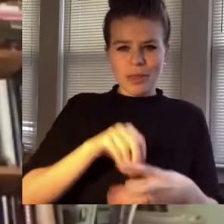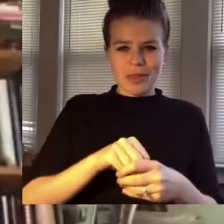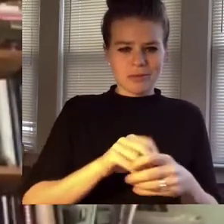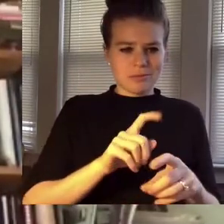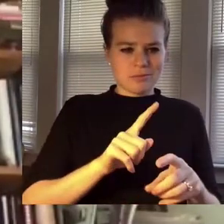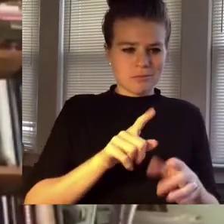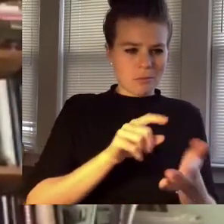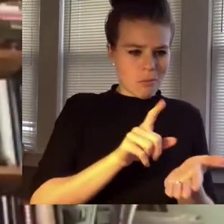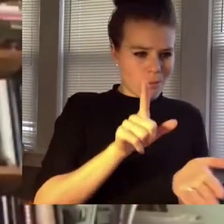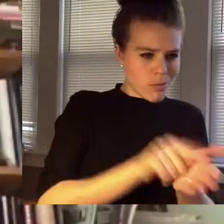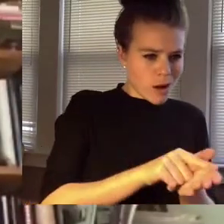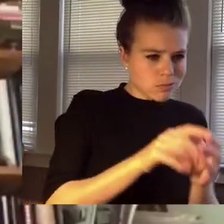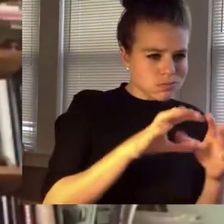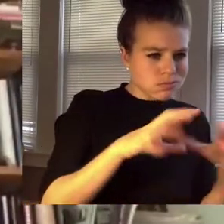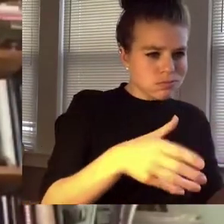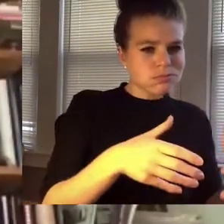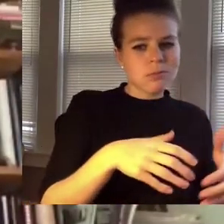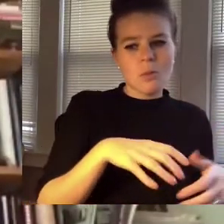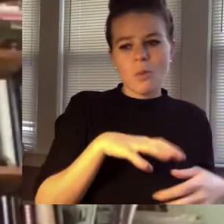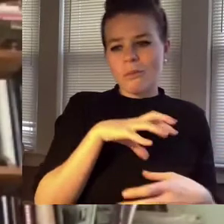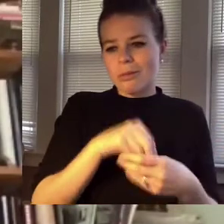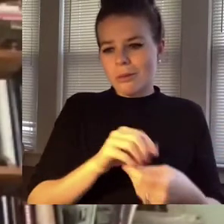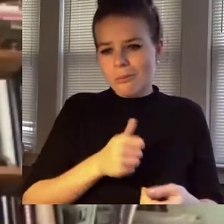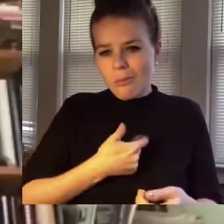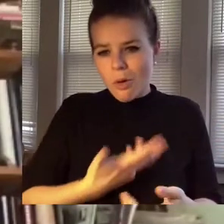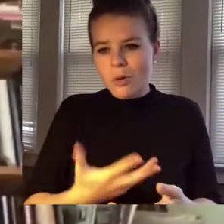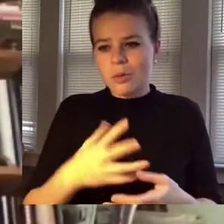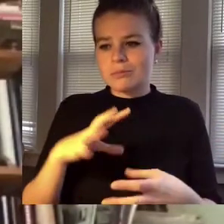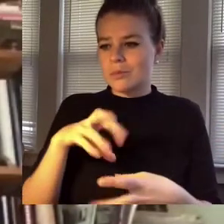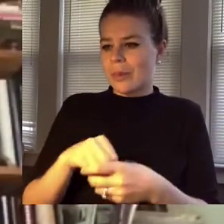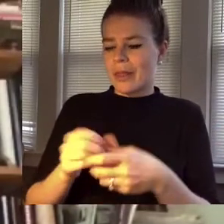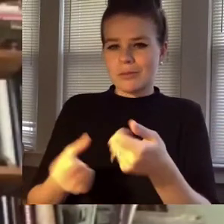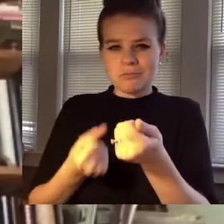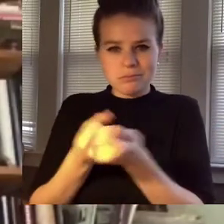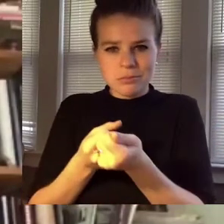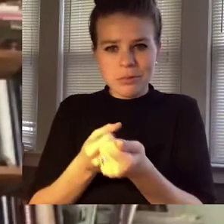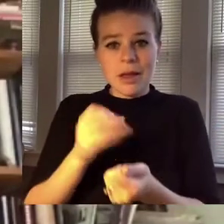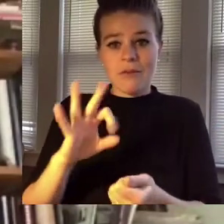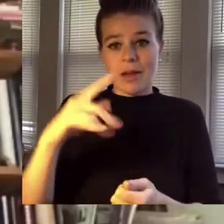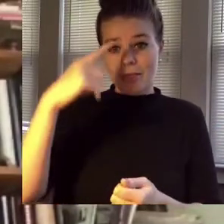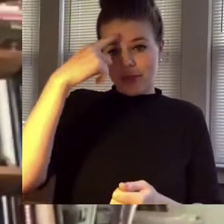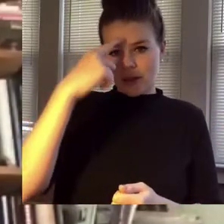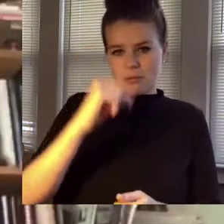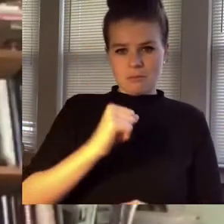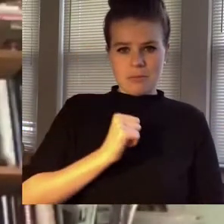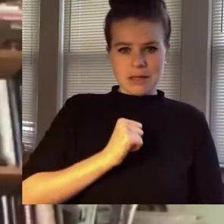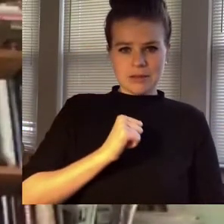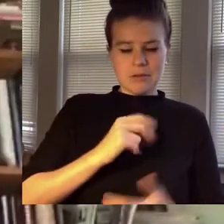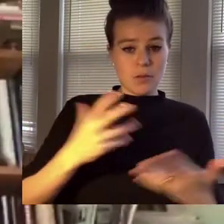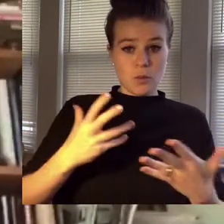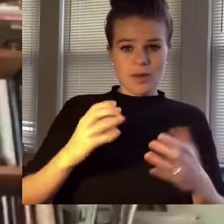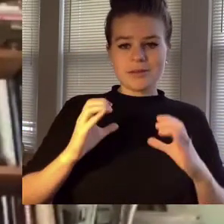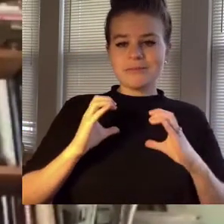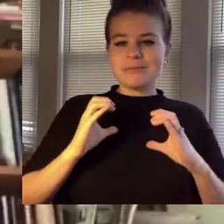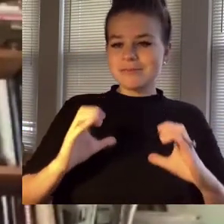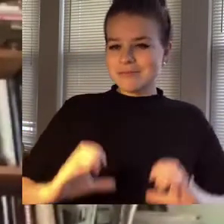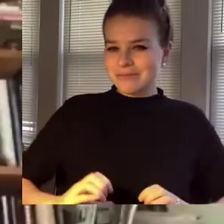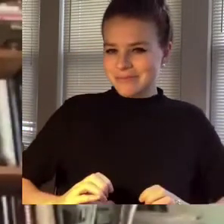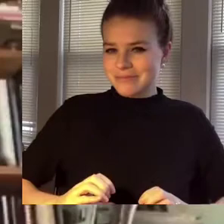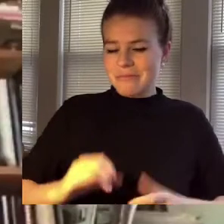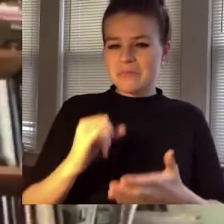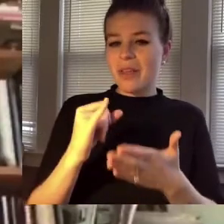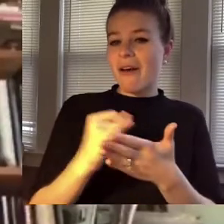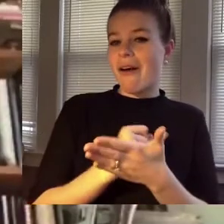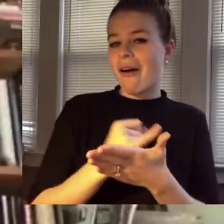is because of thinking of oneself, to use that term, as a citizen, as an artist